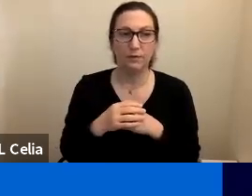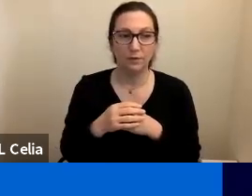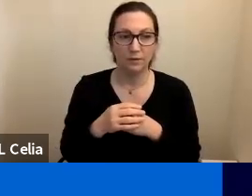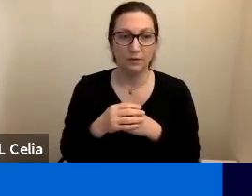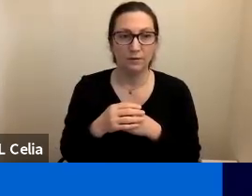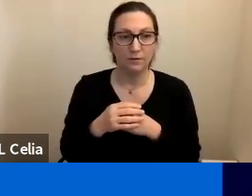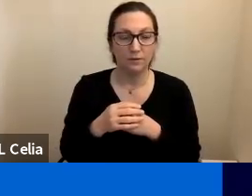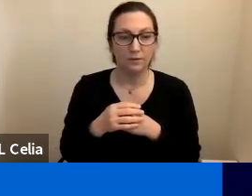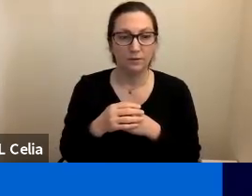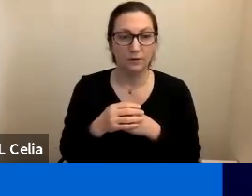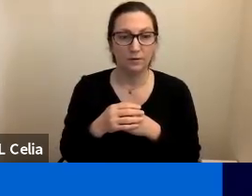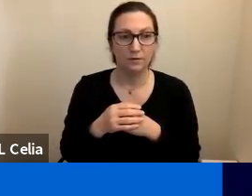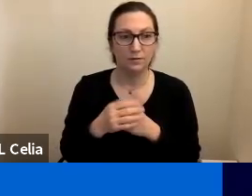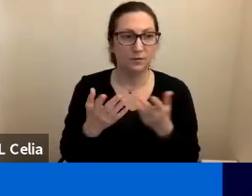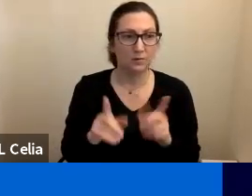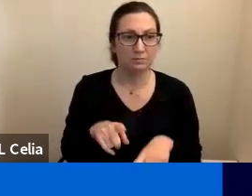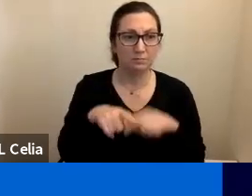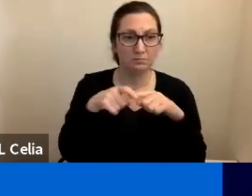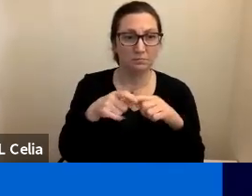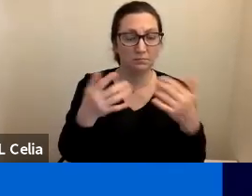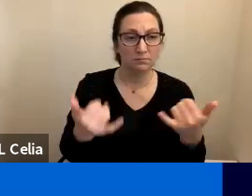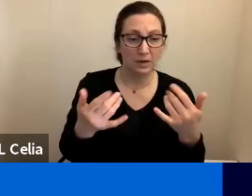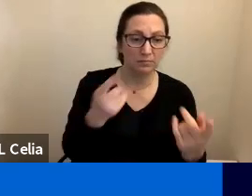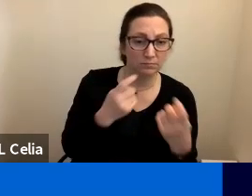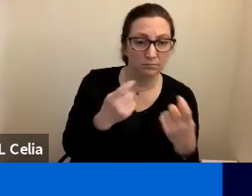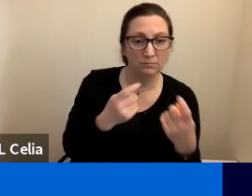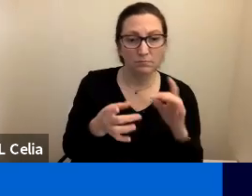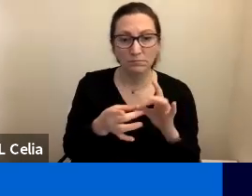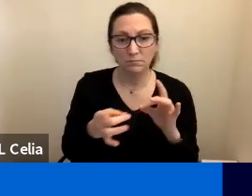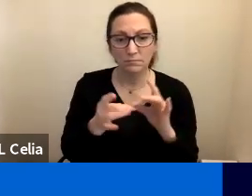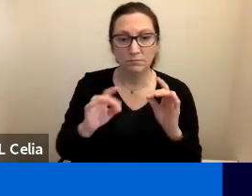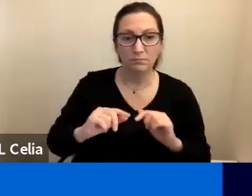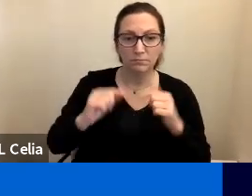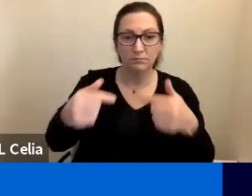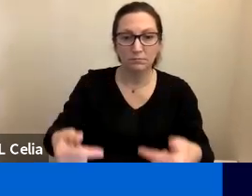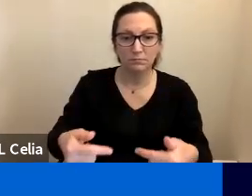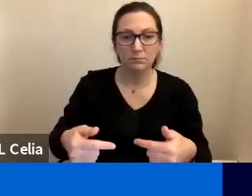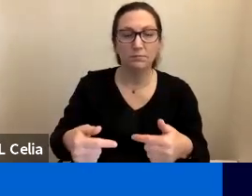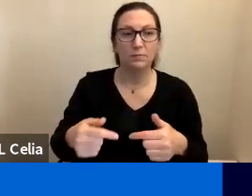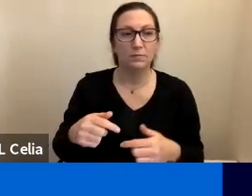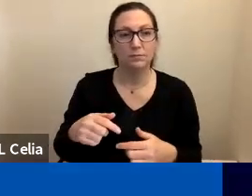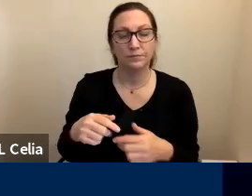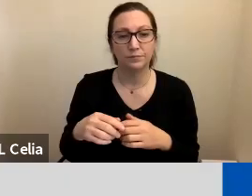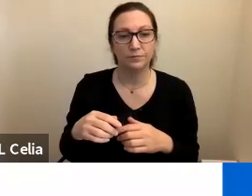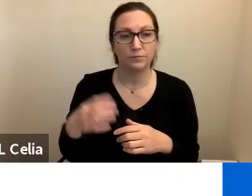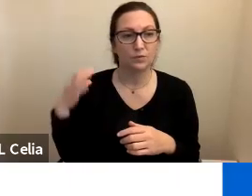Maybe this is a good time to pause and see if there are any questions and turn it back over to our co-chairs.